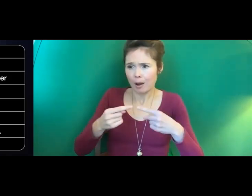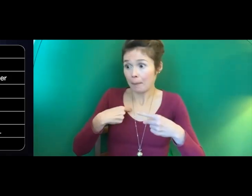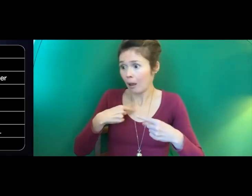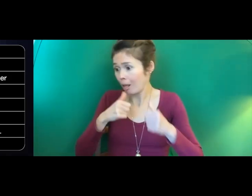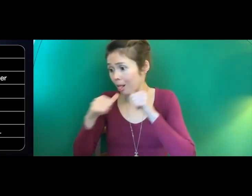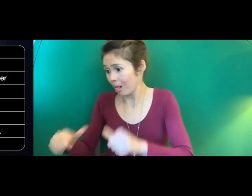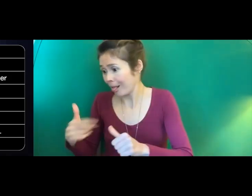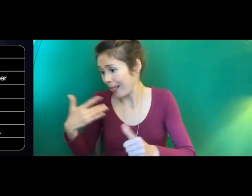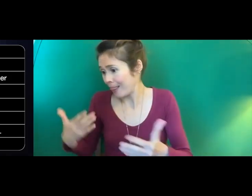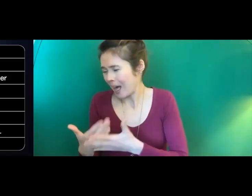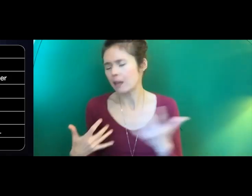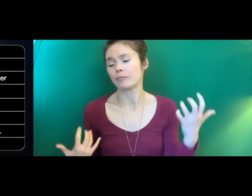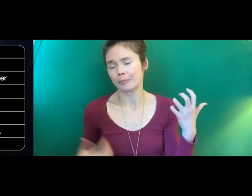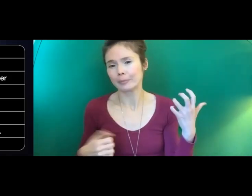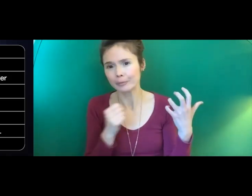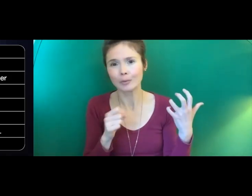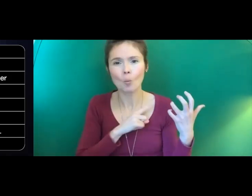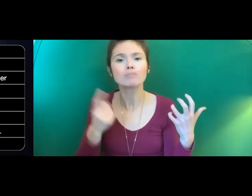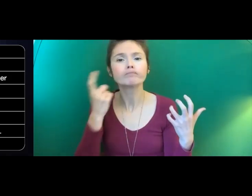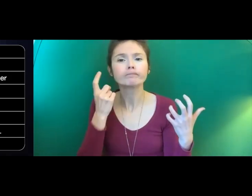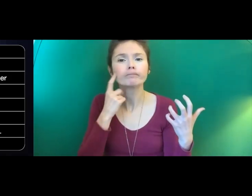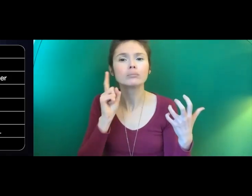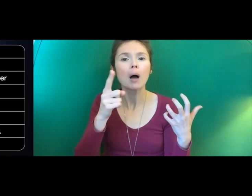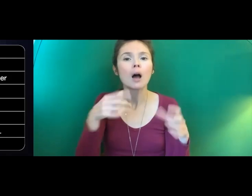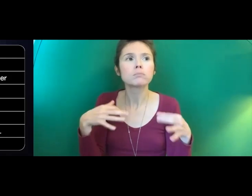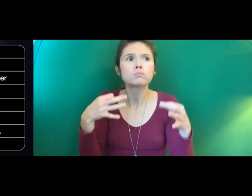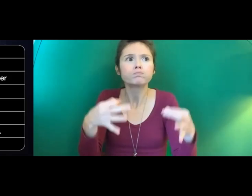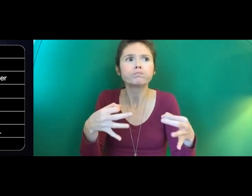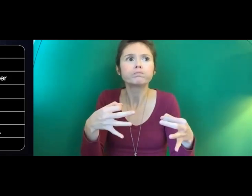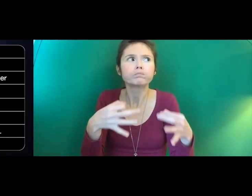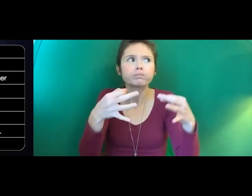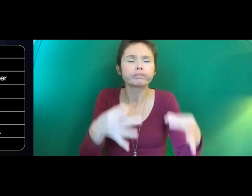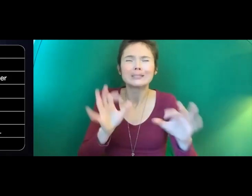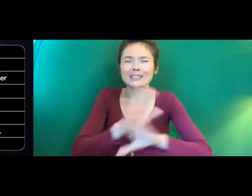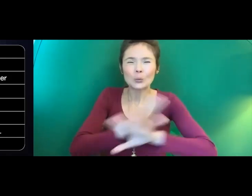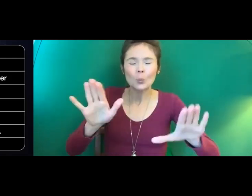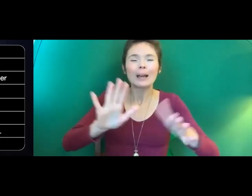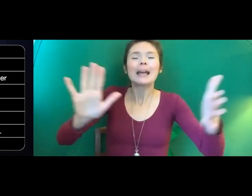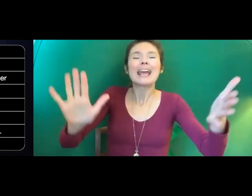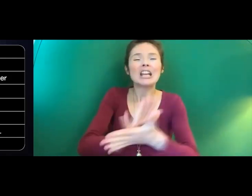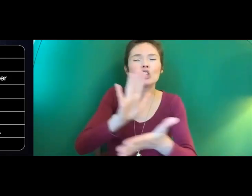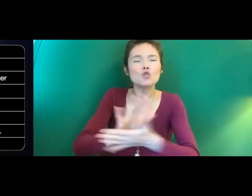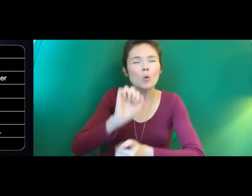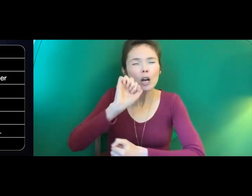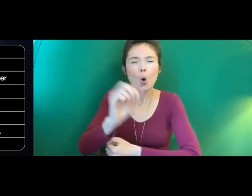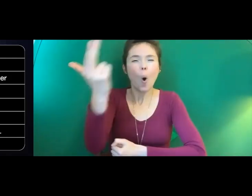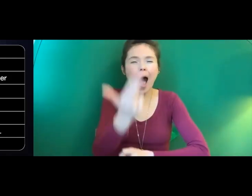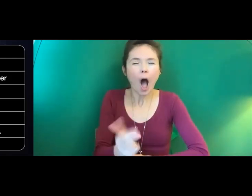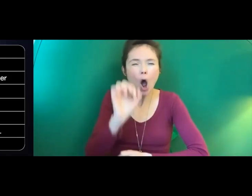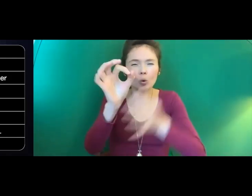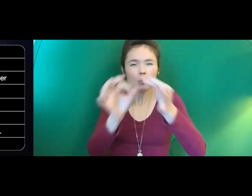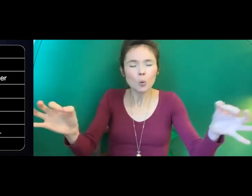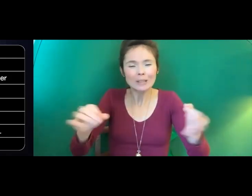easy. Don't put off those things. Enjoy it and share it with the world, because the world needs to hear